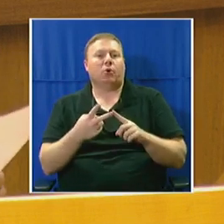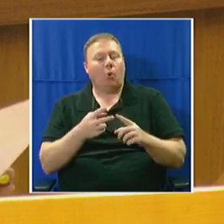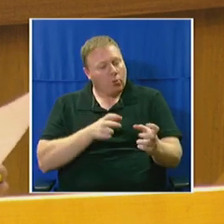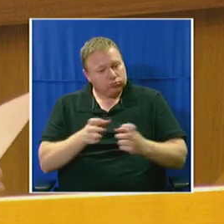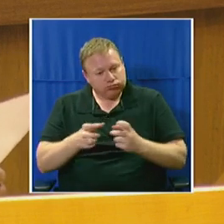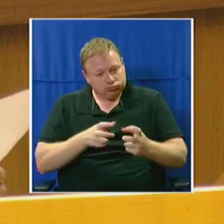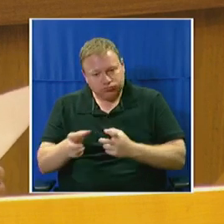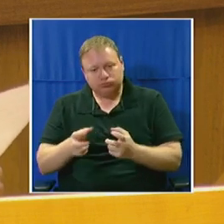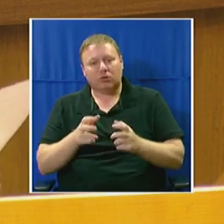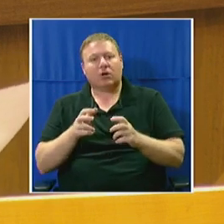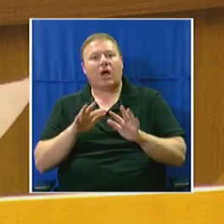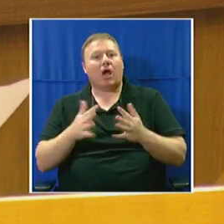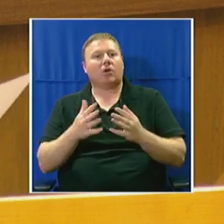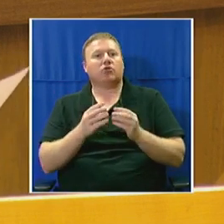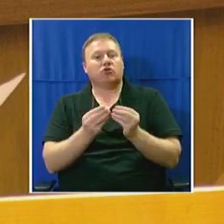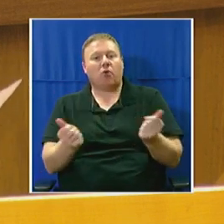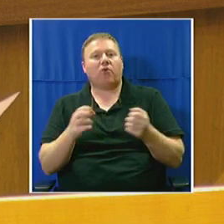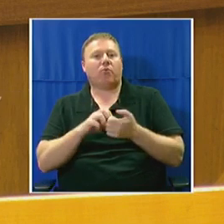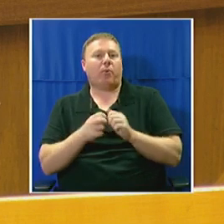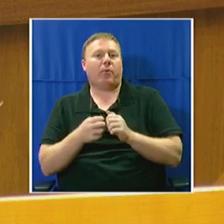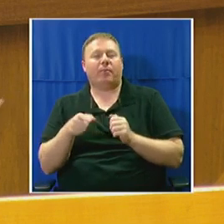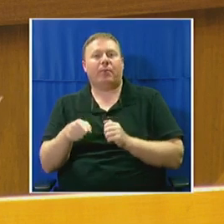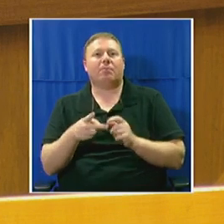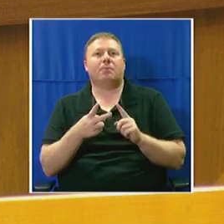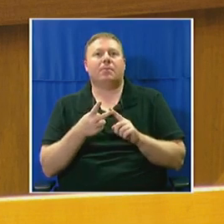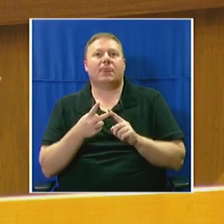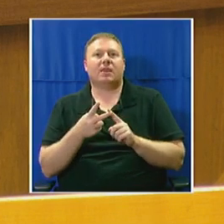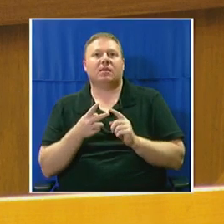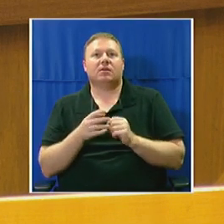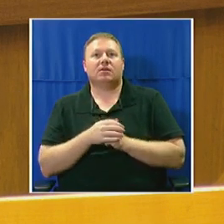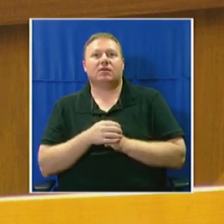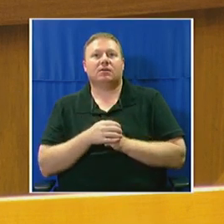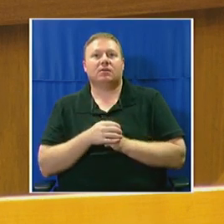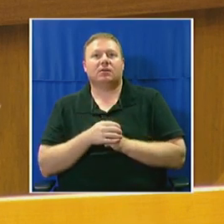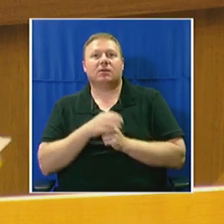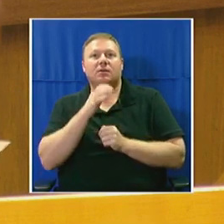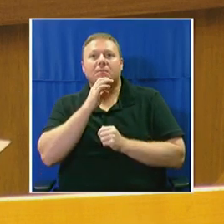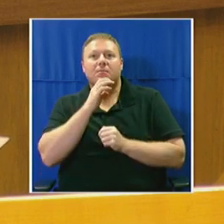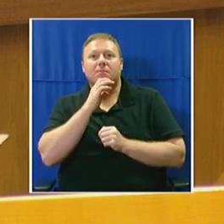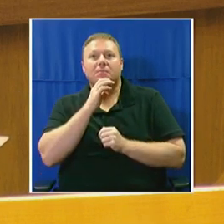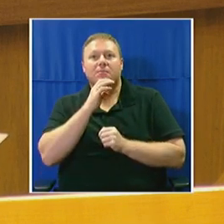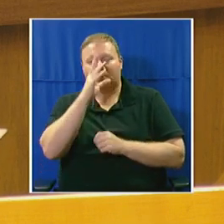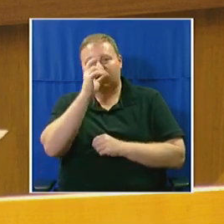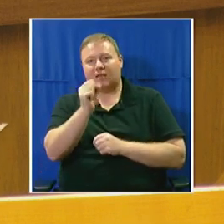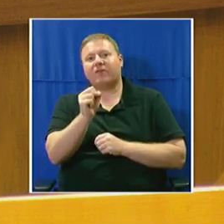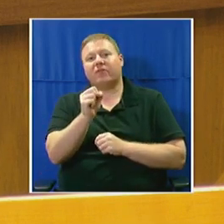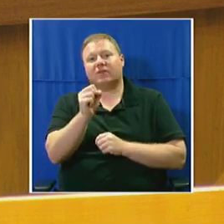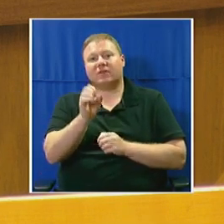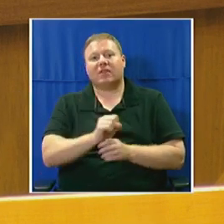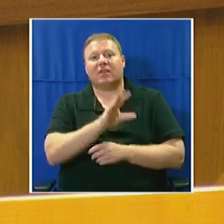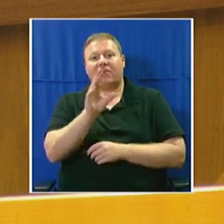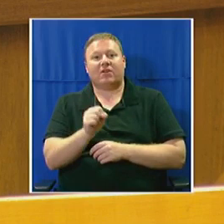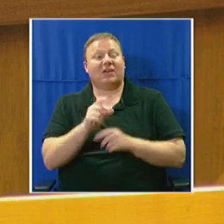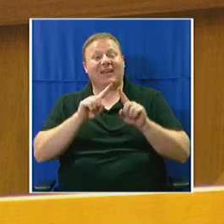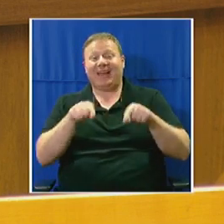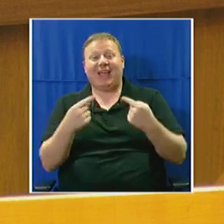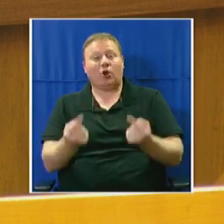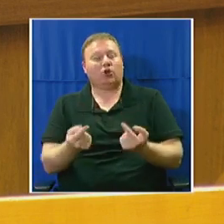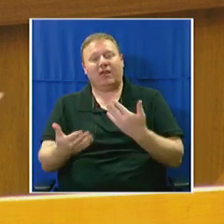effort to combat gender-based violence and femicide then you best believe South Africa that they cannot Implement any